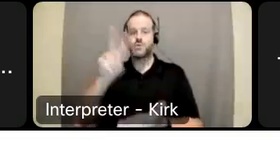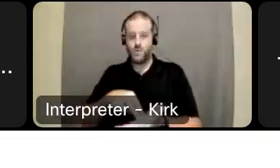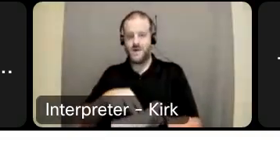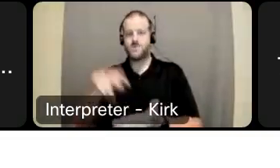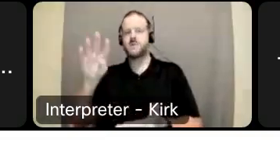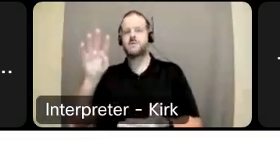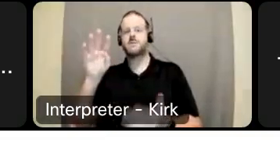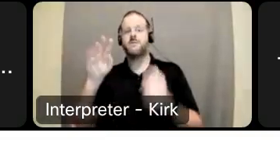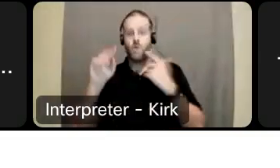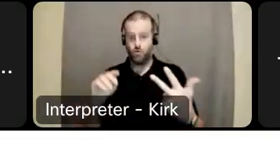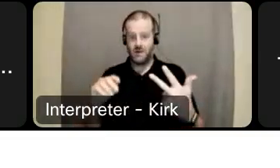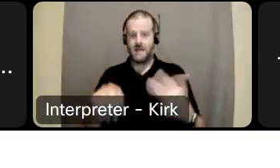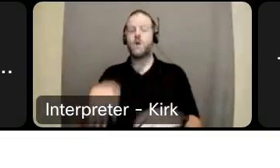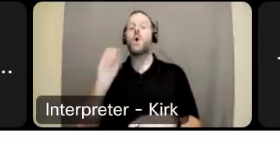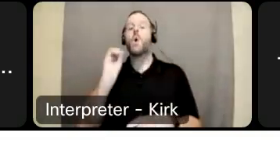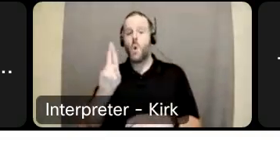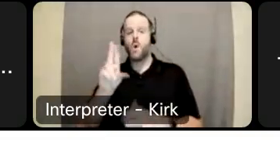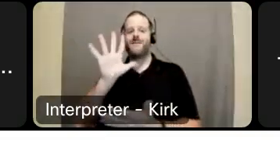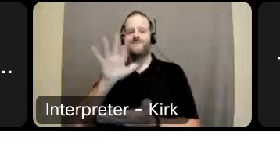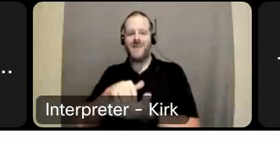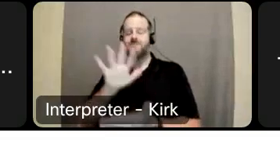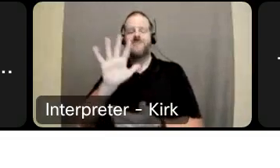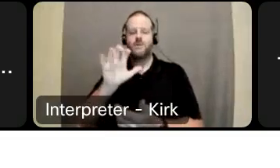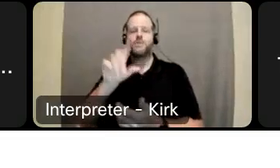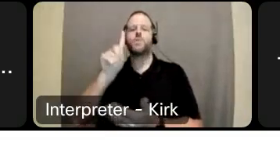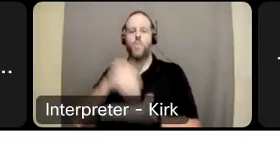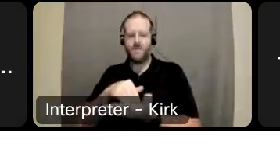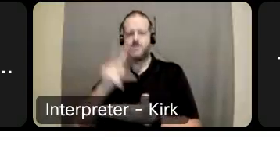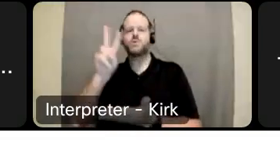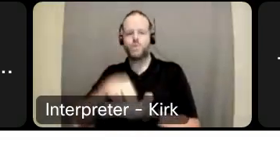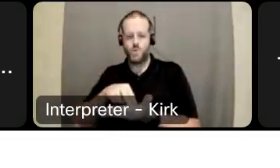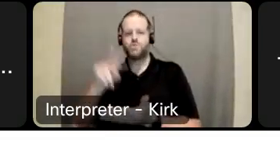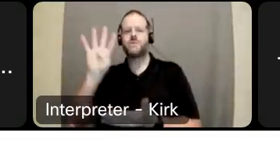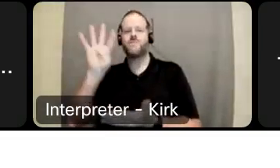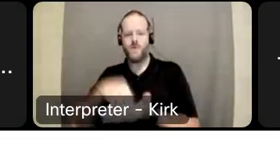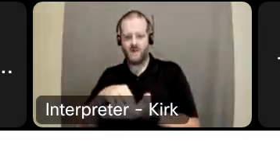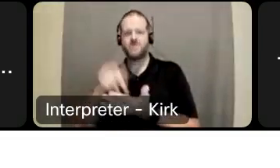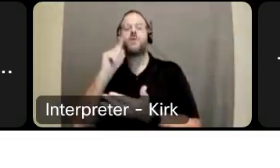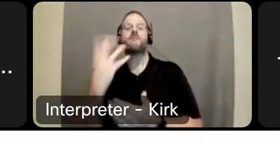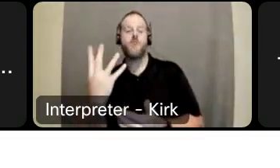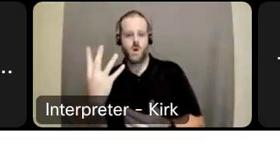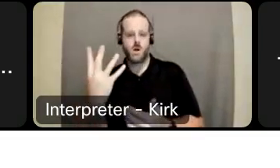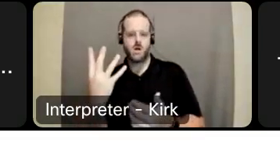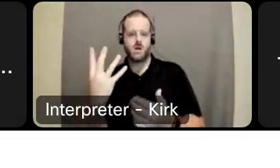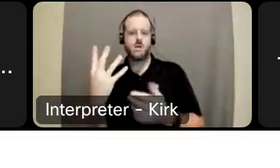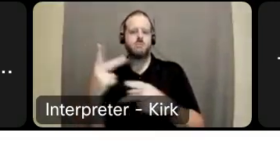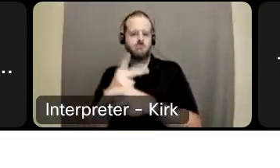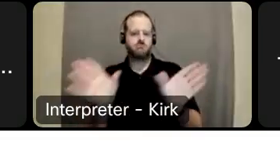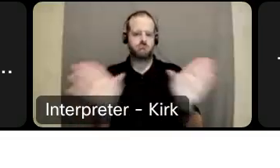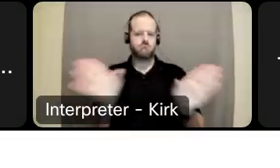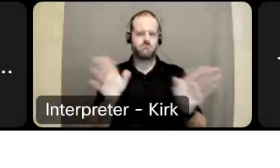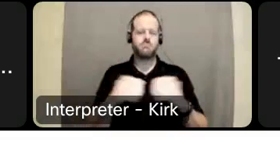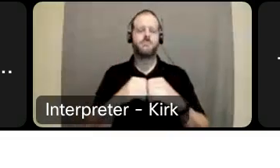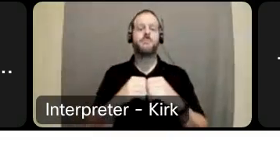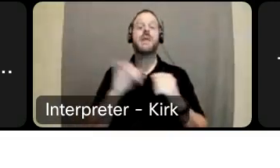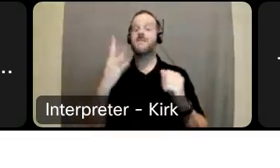a 3 frequency, or it has to be 500, 1,000, 2,000, and 4,000 for a 4 frequency pure tone average. And if you have